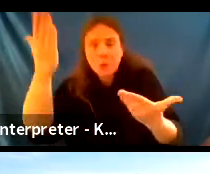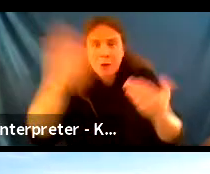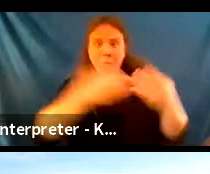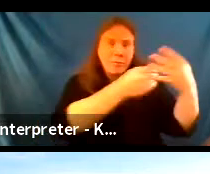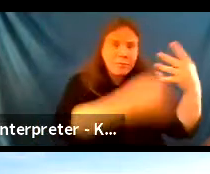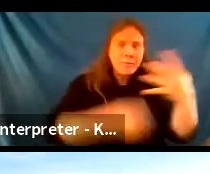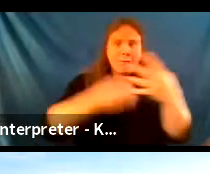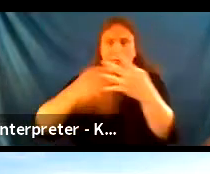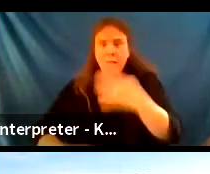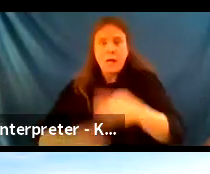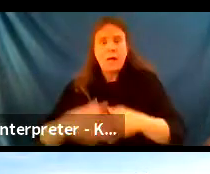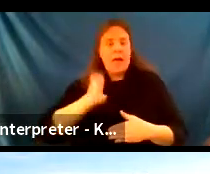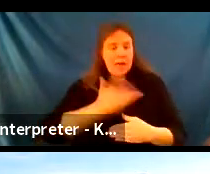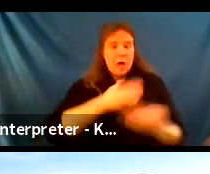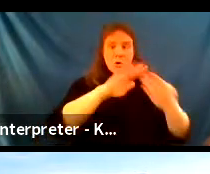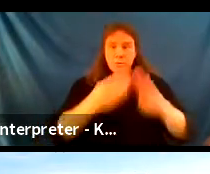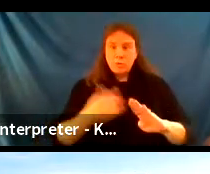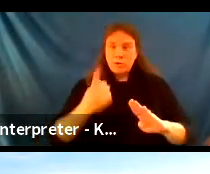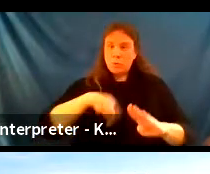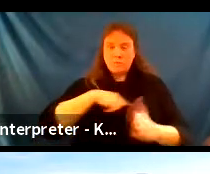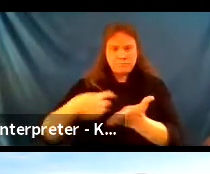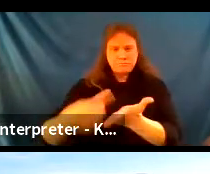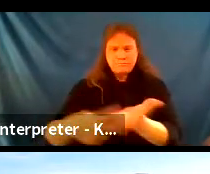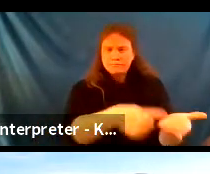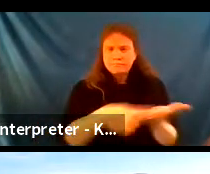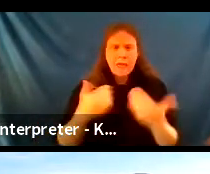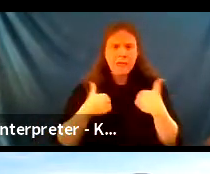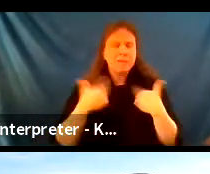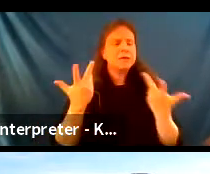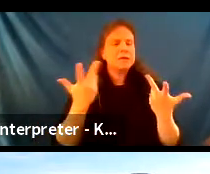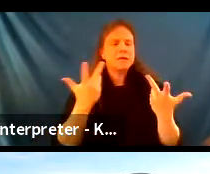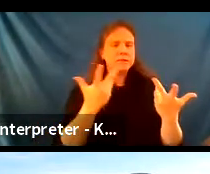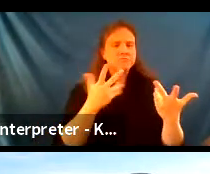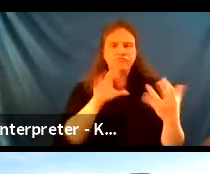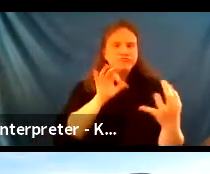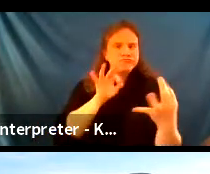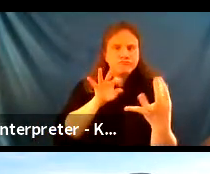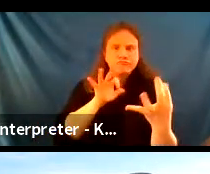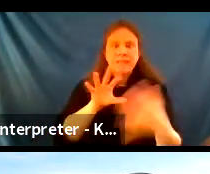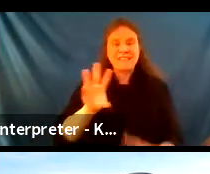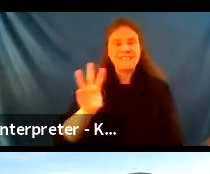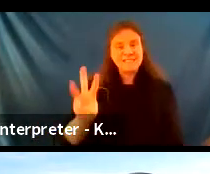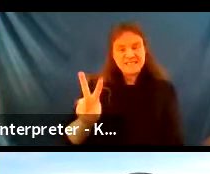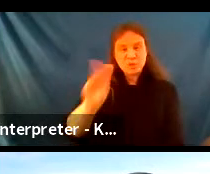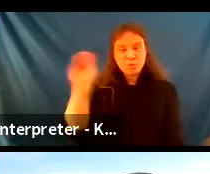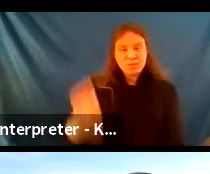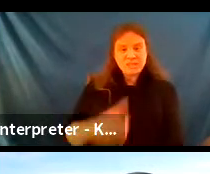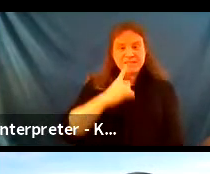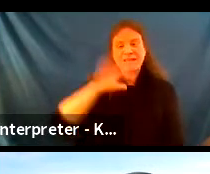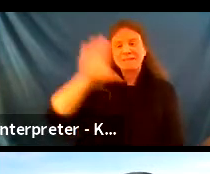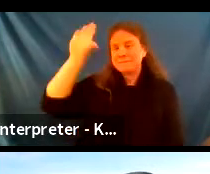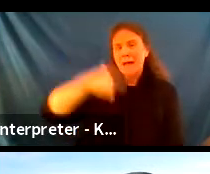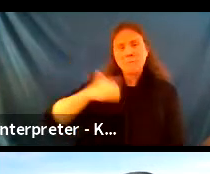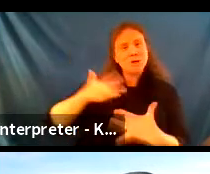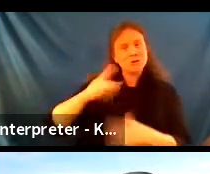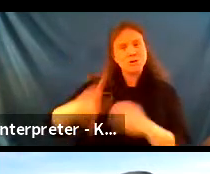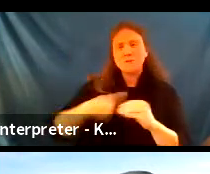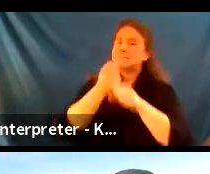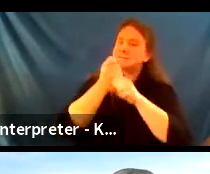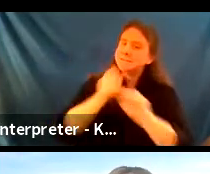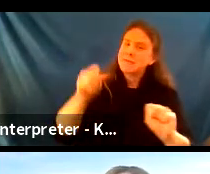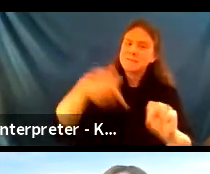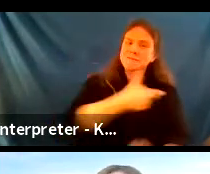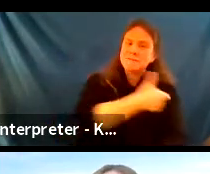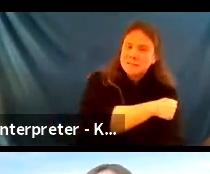community, polling them, holding listening sessions. 62% said, I'm concerned about the safety of this. Can you tell us about what's known